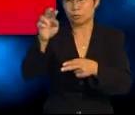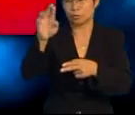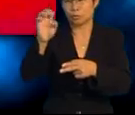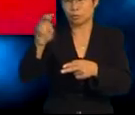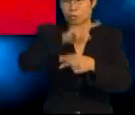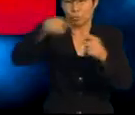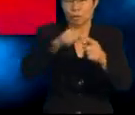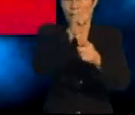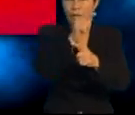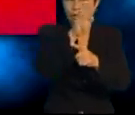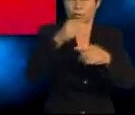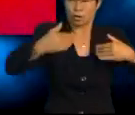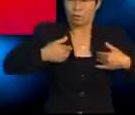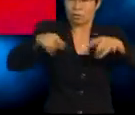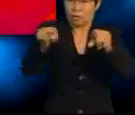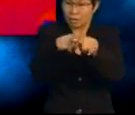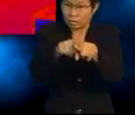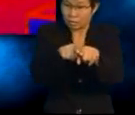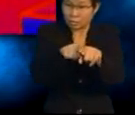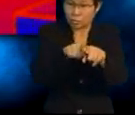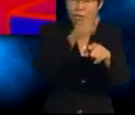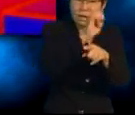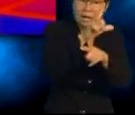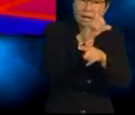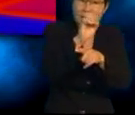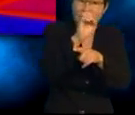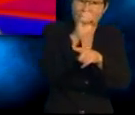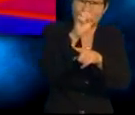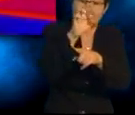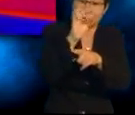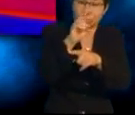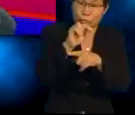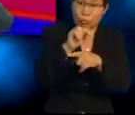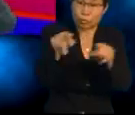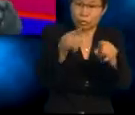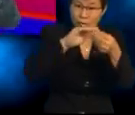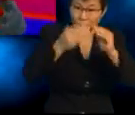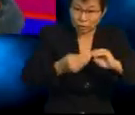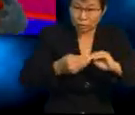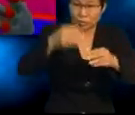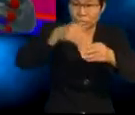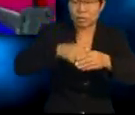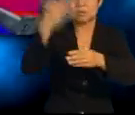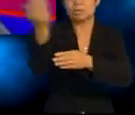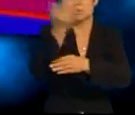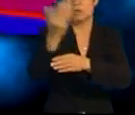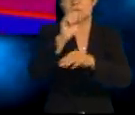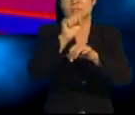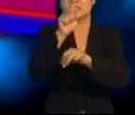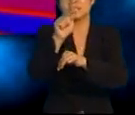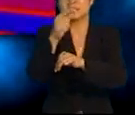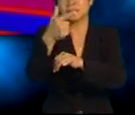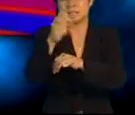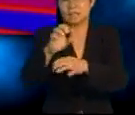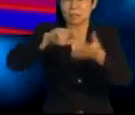When an atom has an equal number of electrons and protons, it is in a normal state.